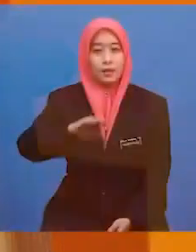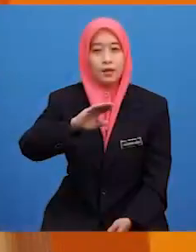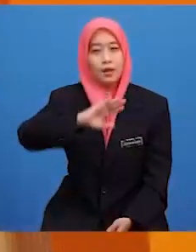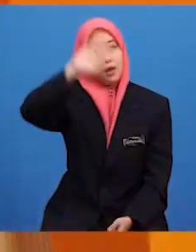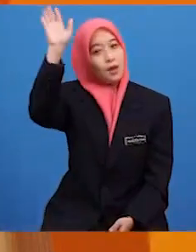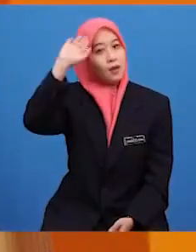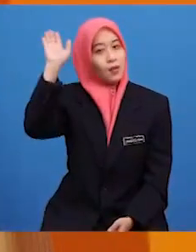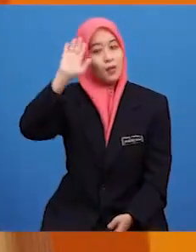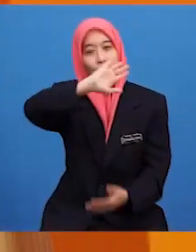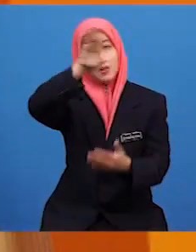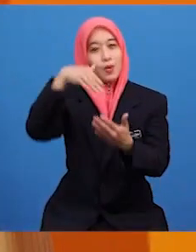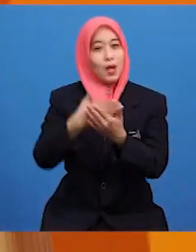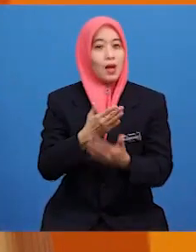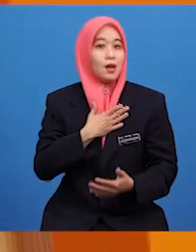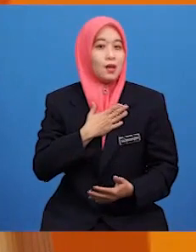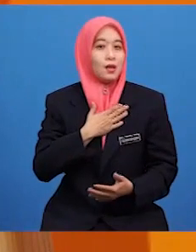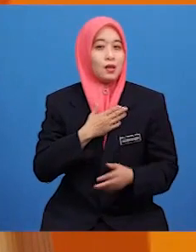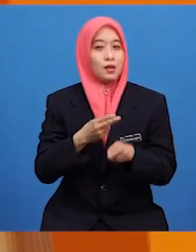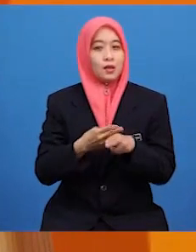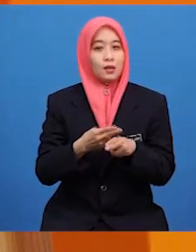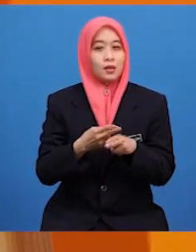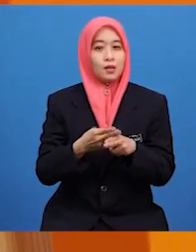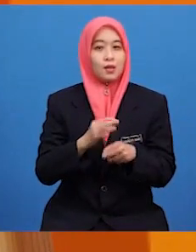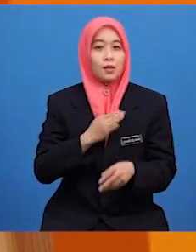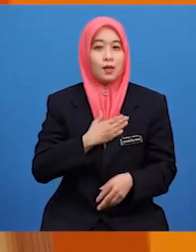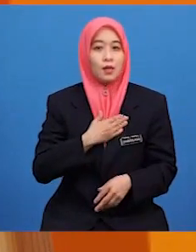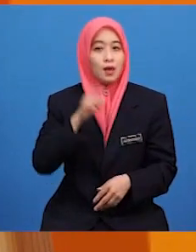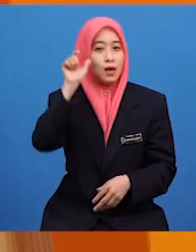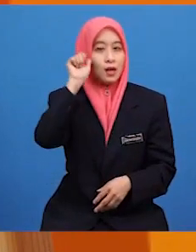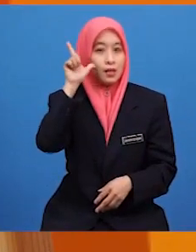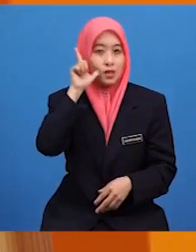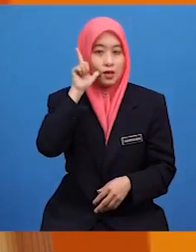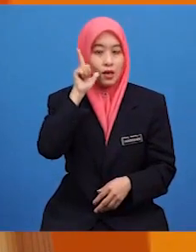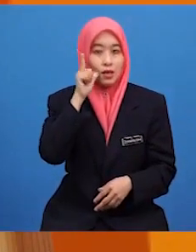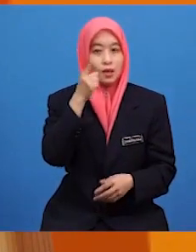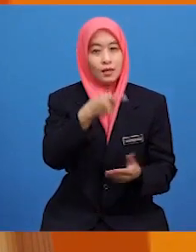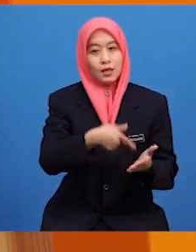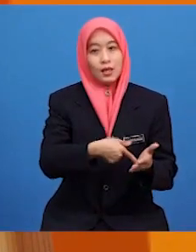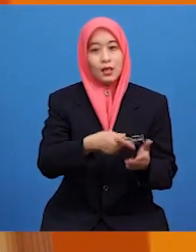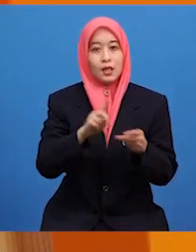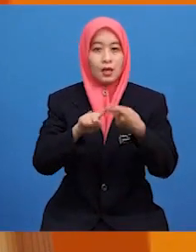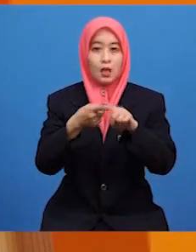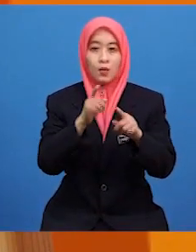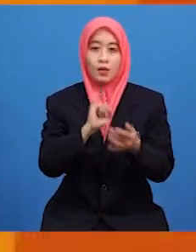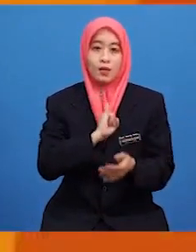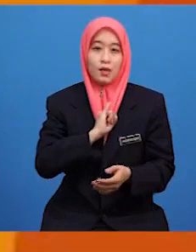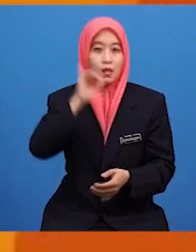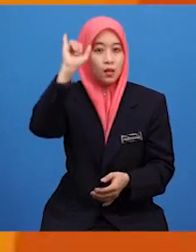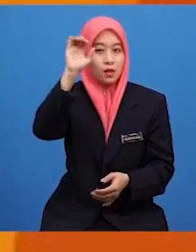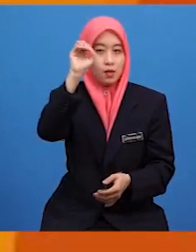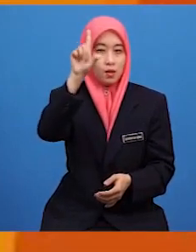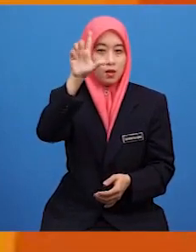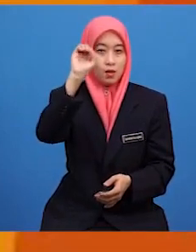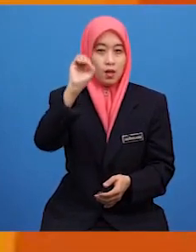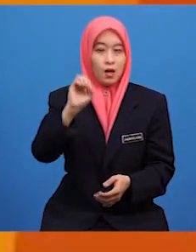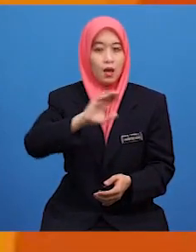Hello everyone, my name is Miss Eliza Alexander, and this is my friend Yolo.